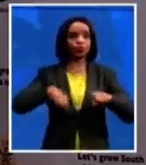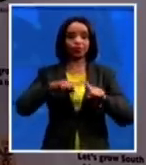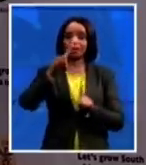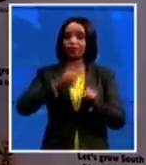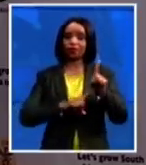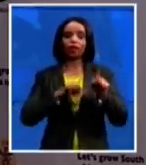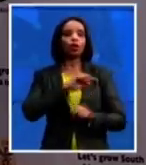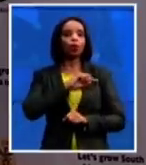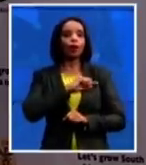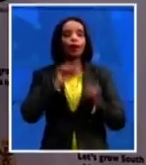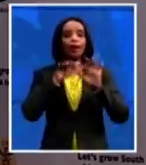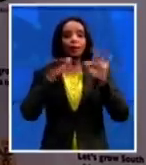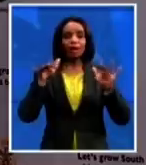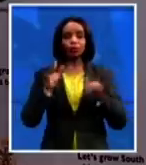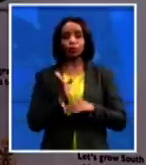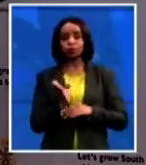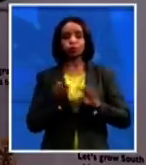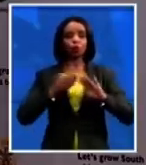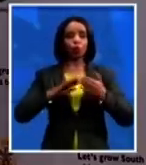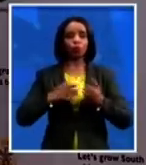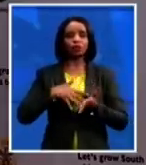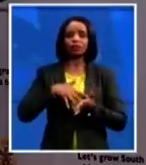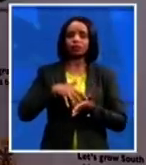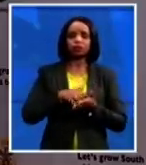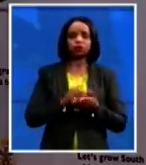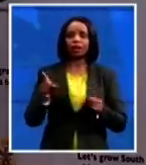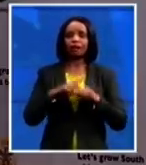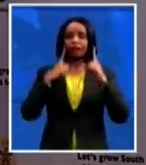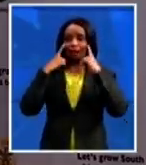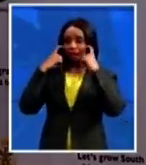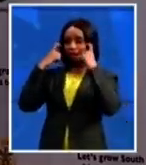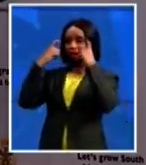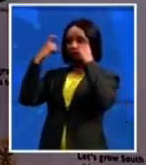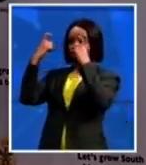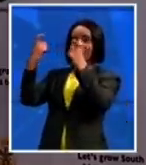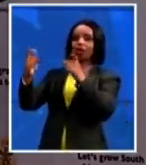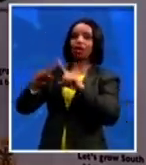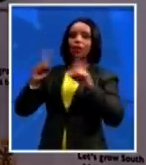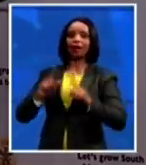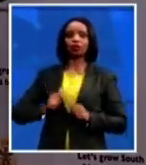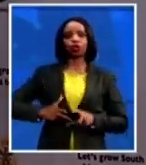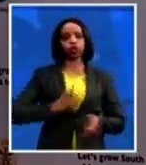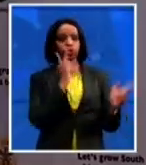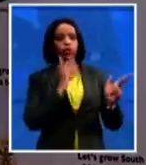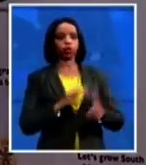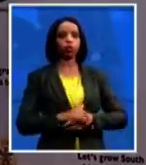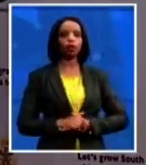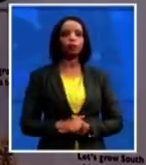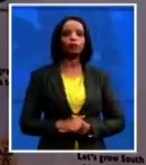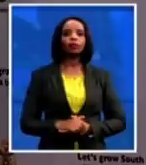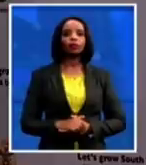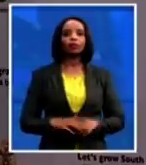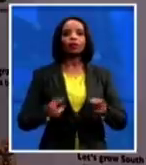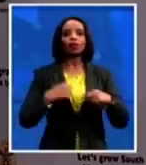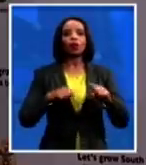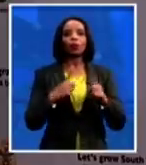remain unheard or ignored. The irresponsible societal norms which validate the violent behavior